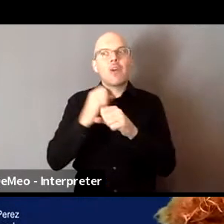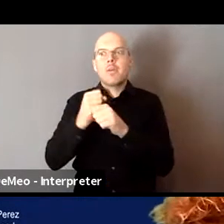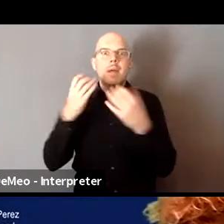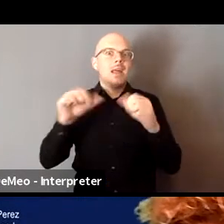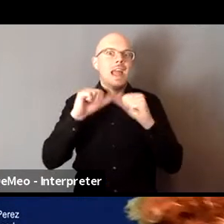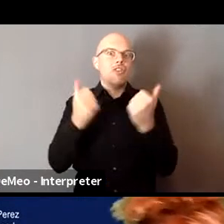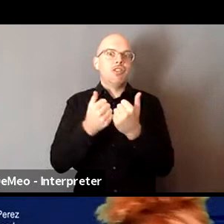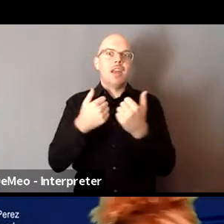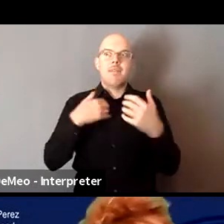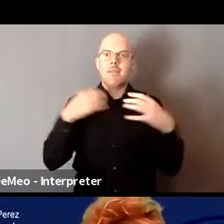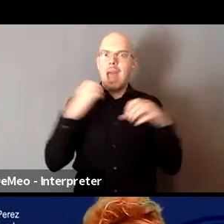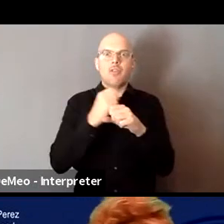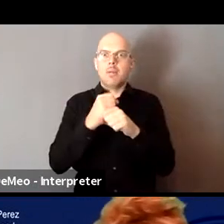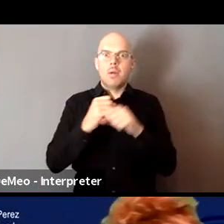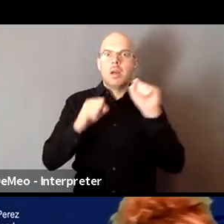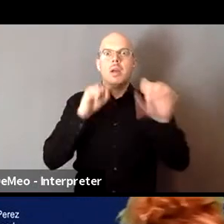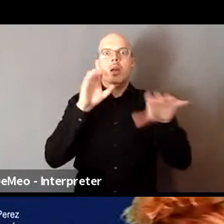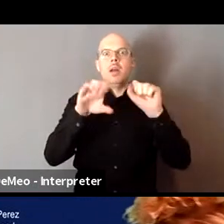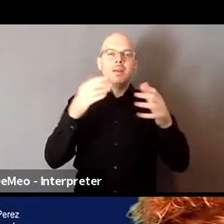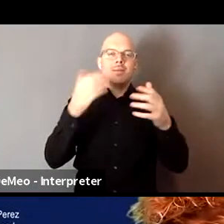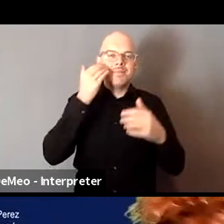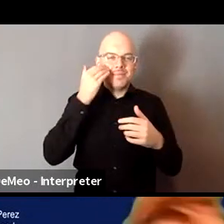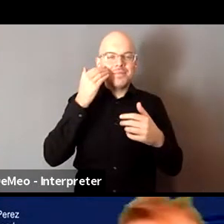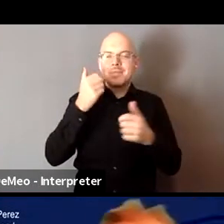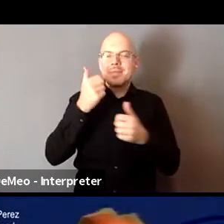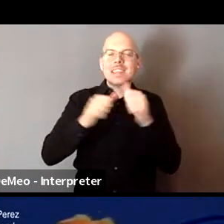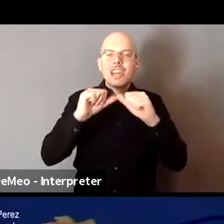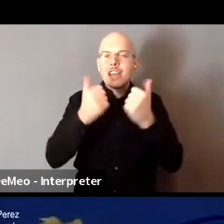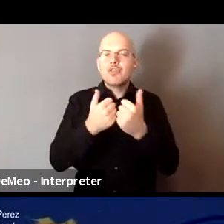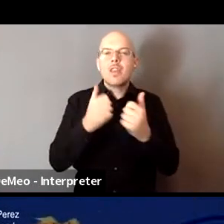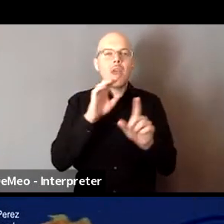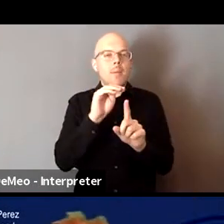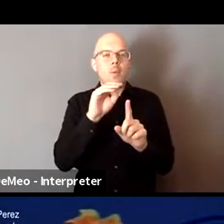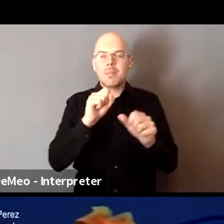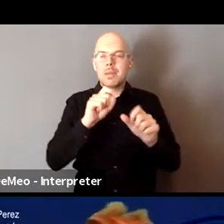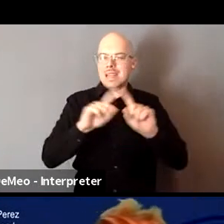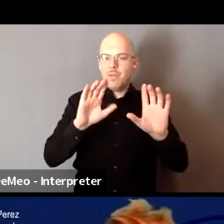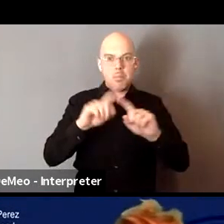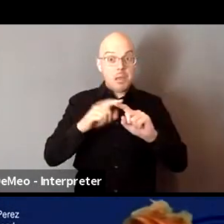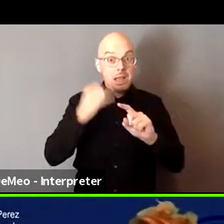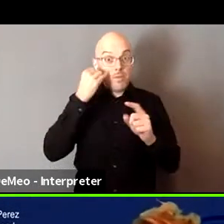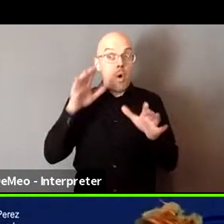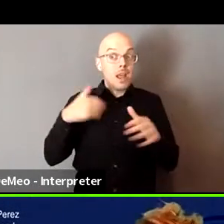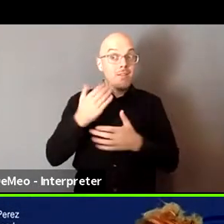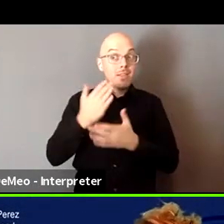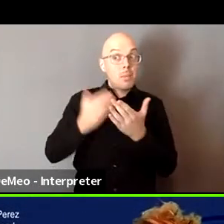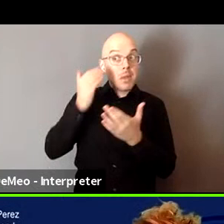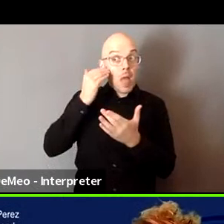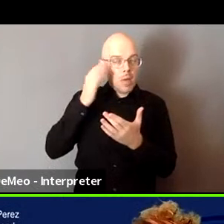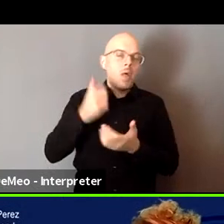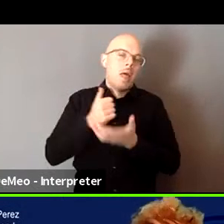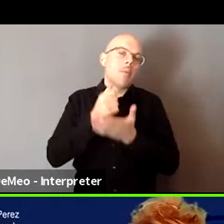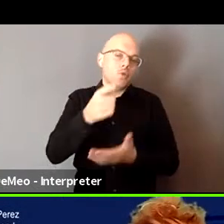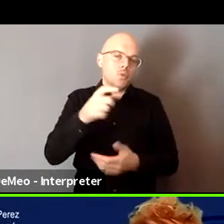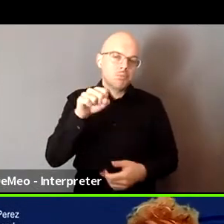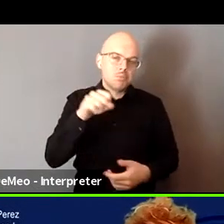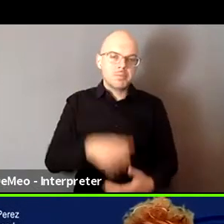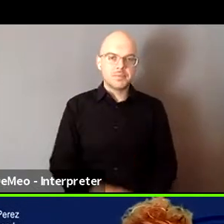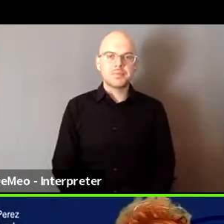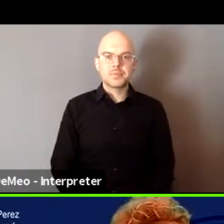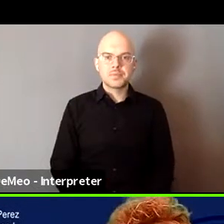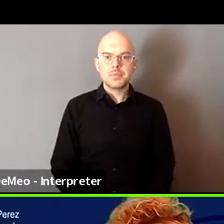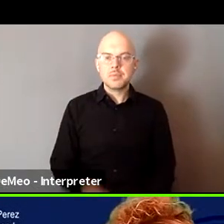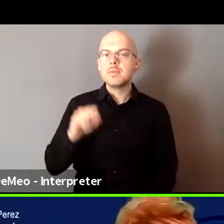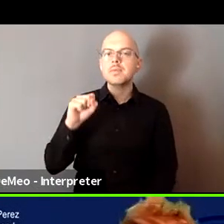agency's MOS is slightly different, so hopefully that helped. So Jeff and Jennifer